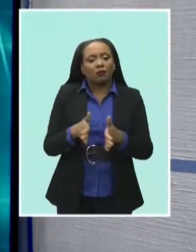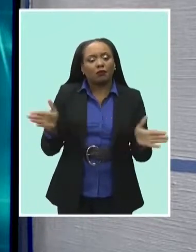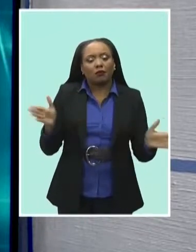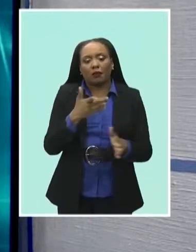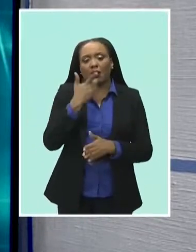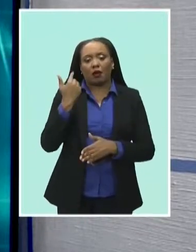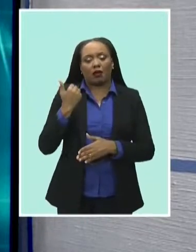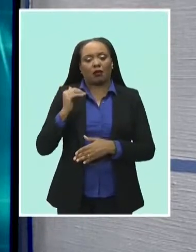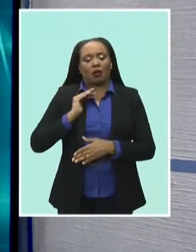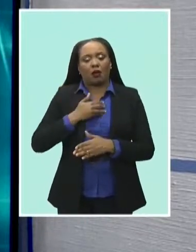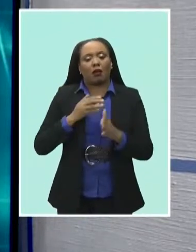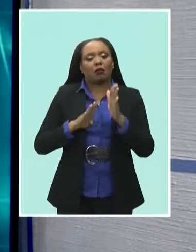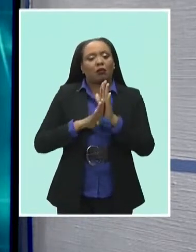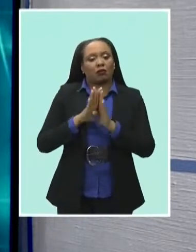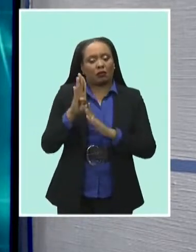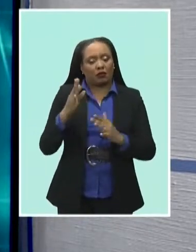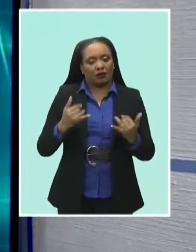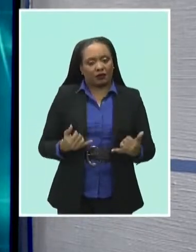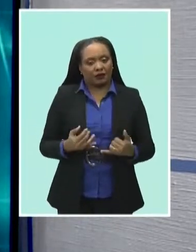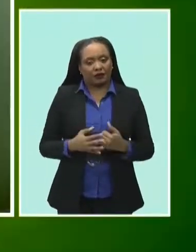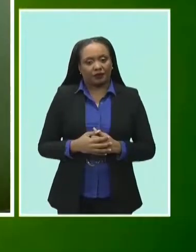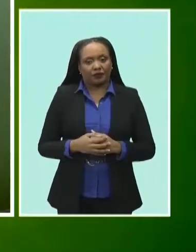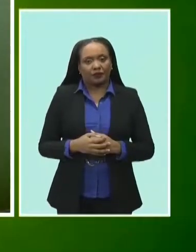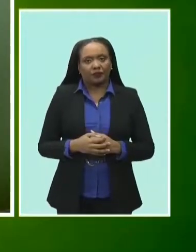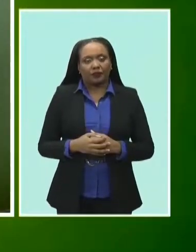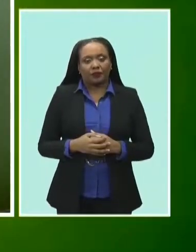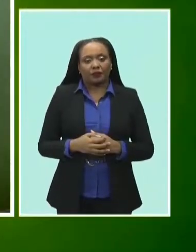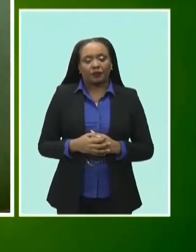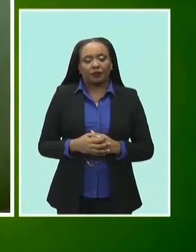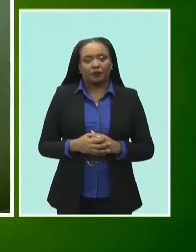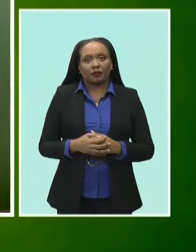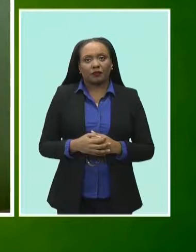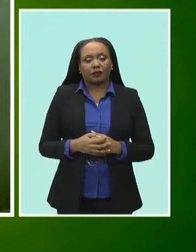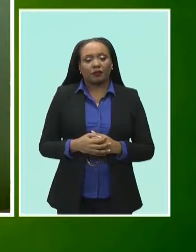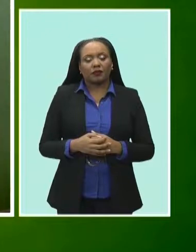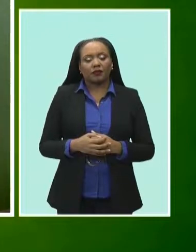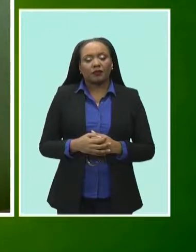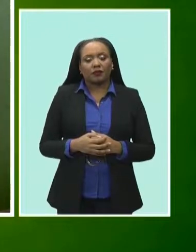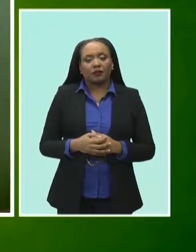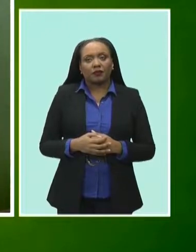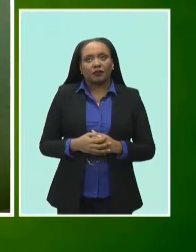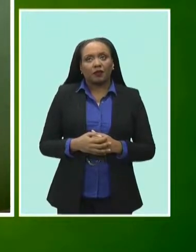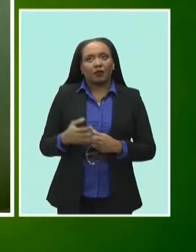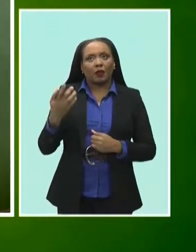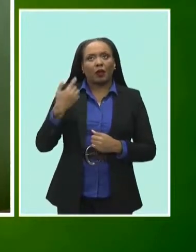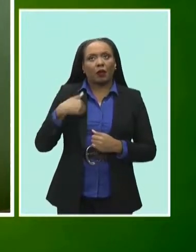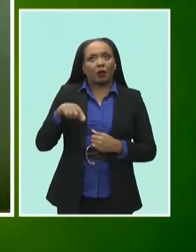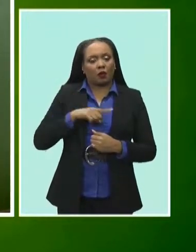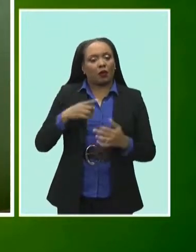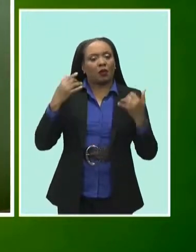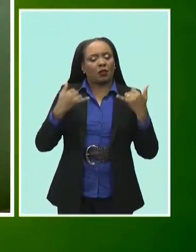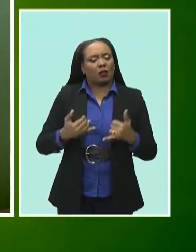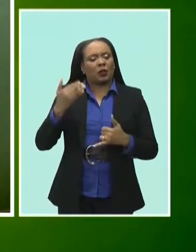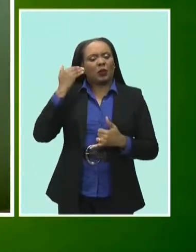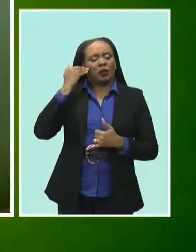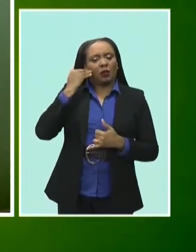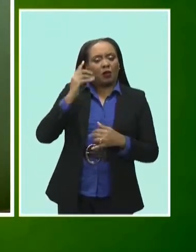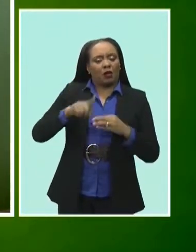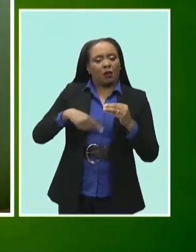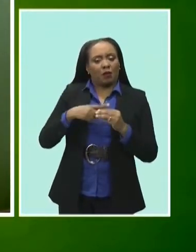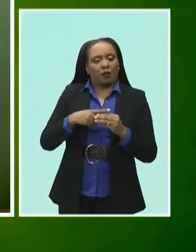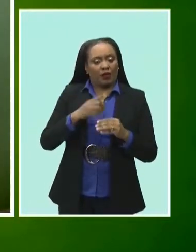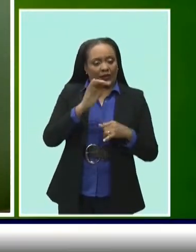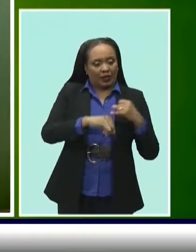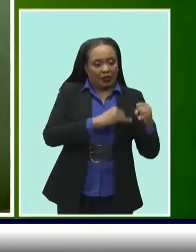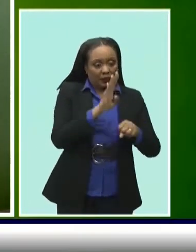growth is determined. We have pretty much been a two-legged stool where international business and tourism